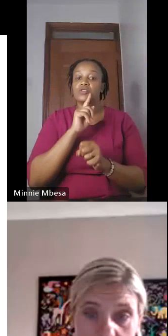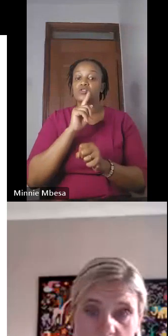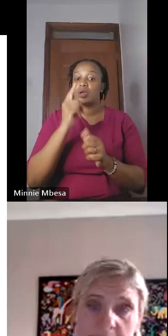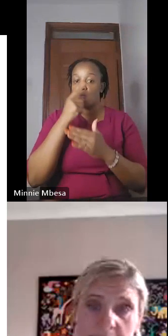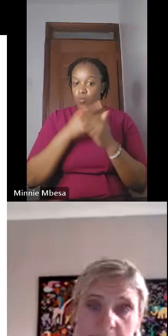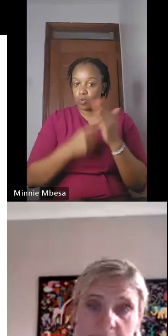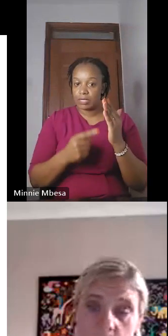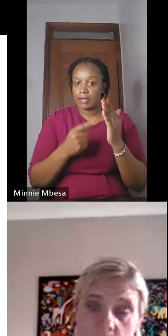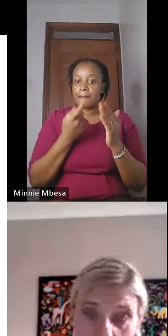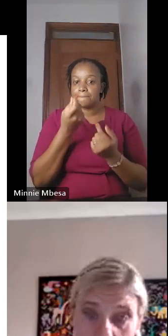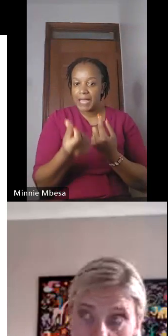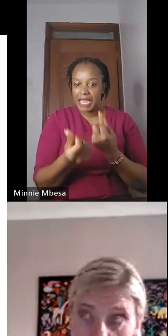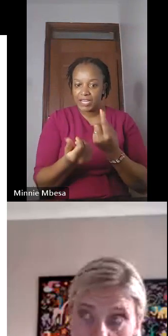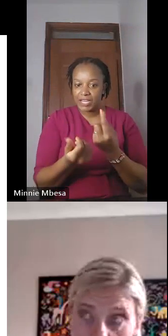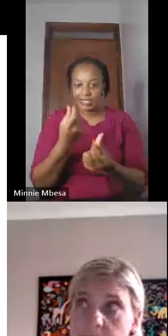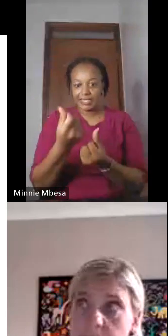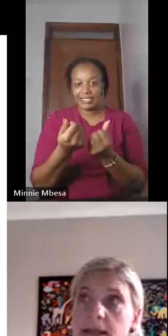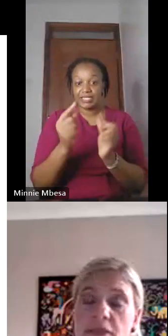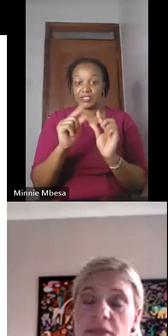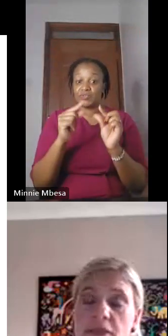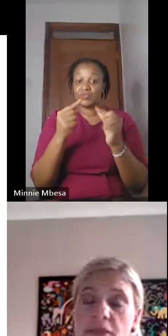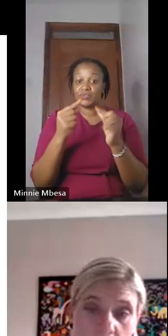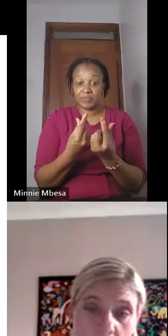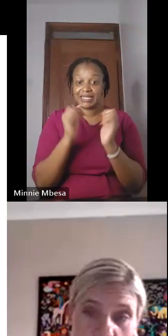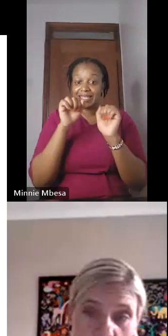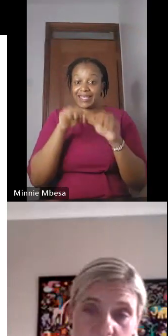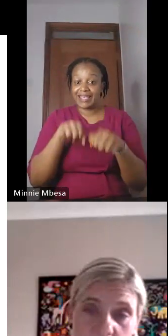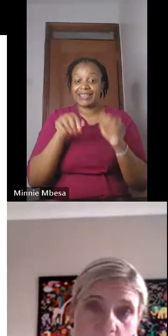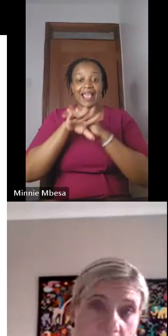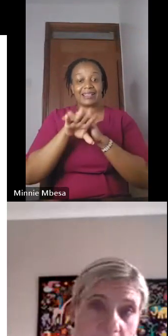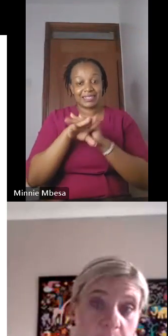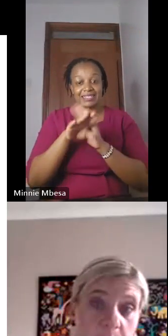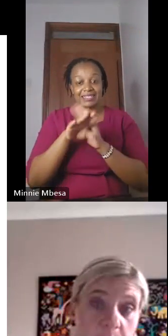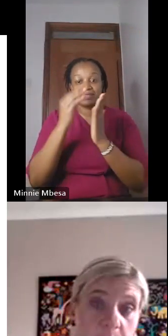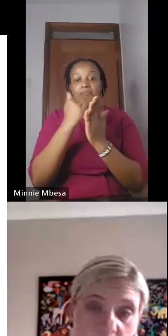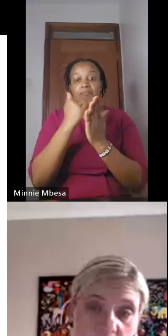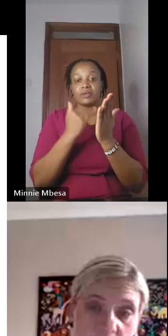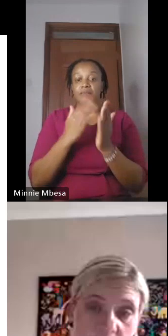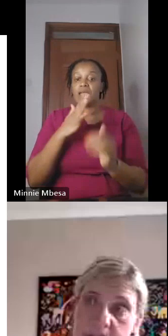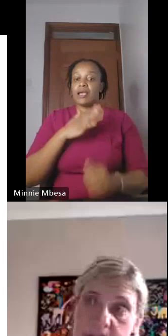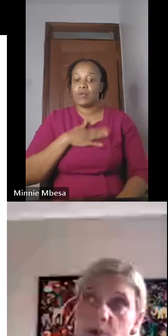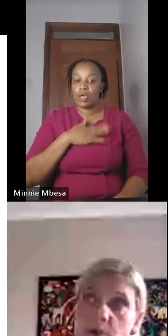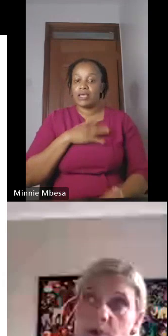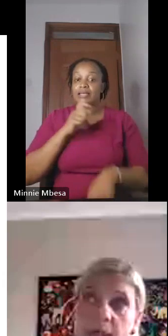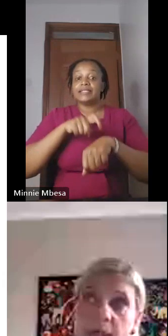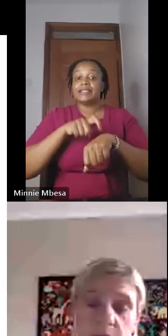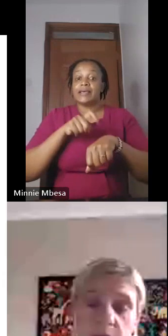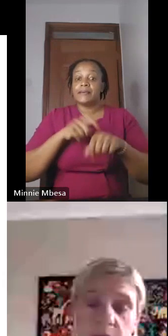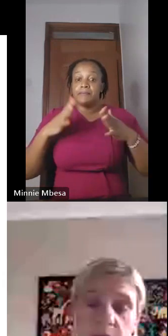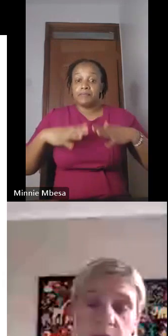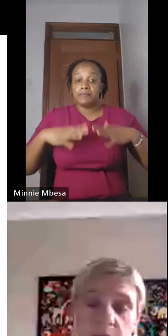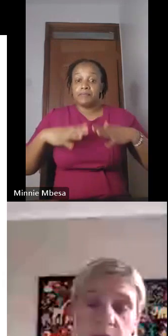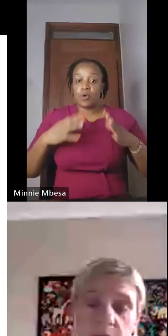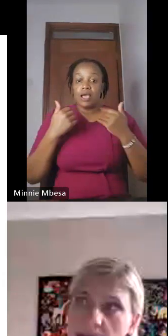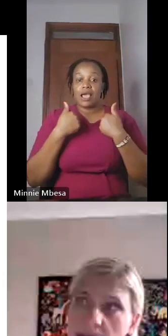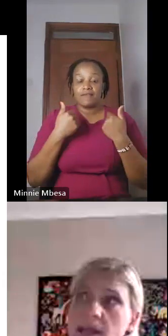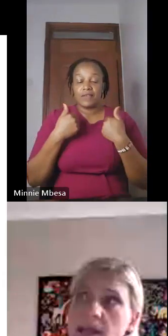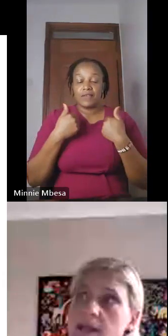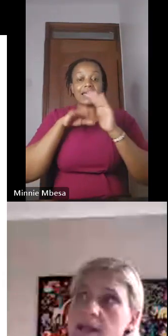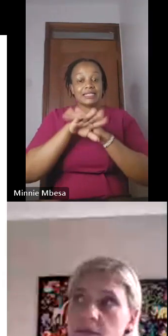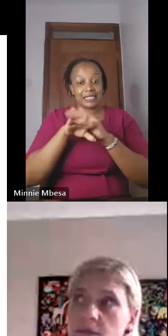can access our program, that once people have been able to access the program, that we can